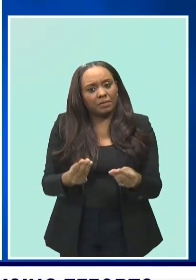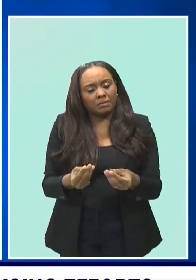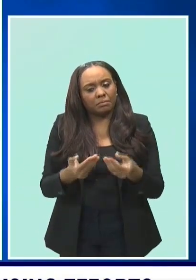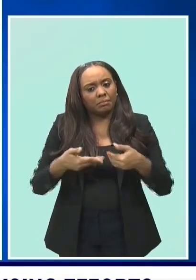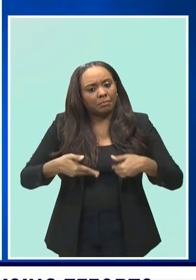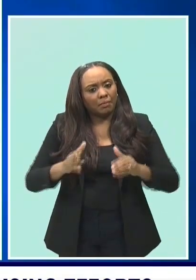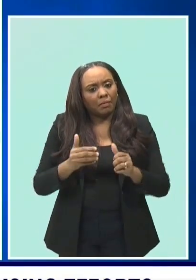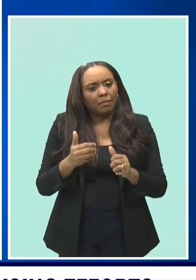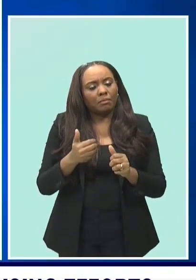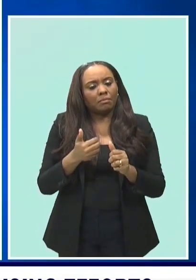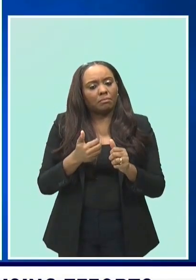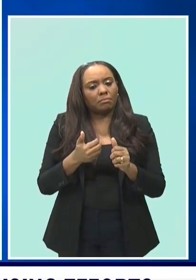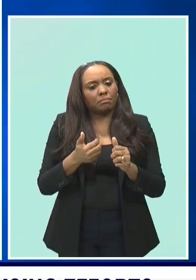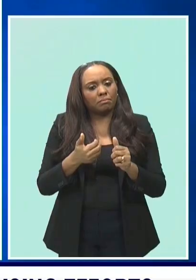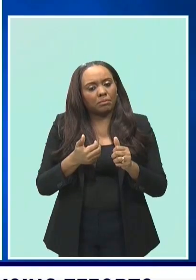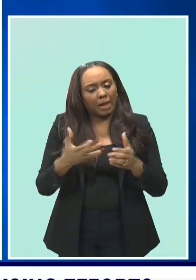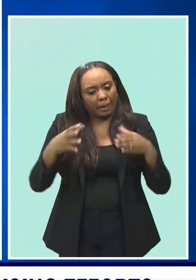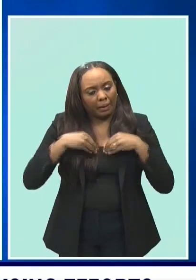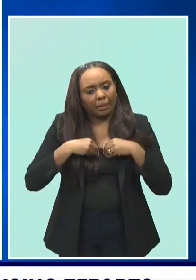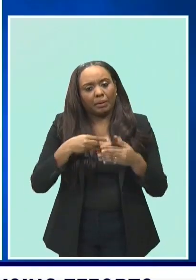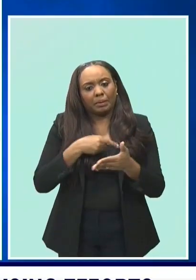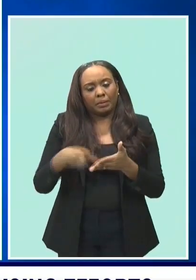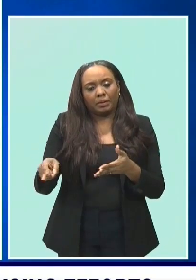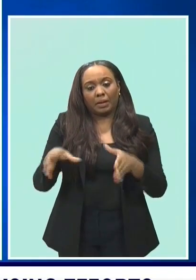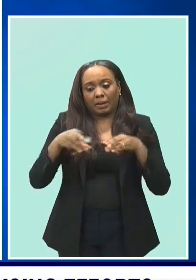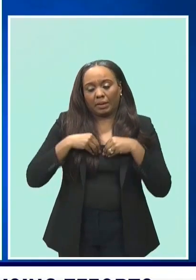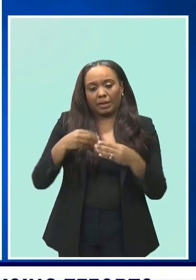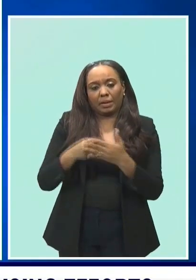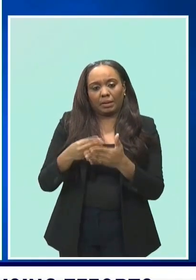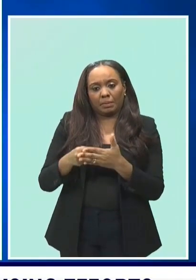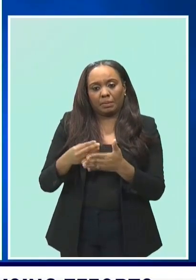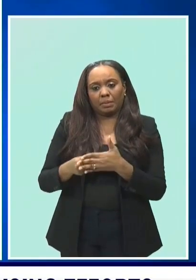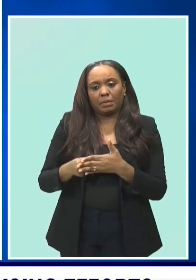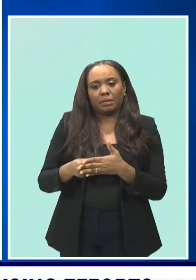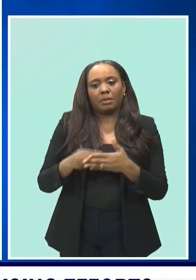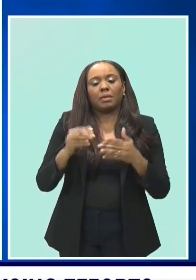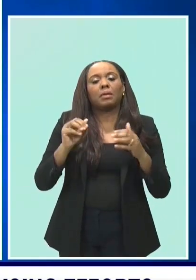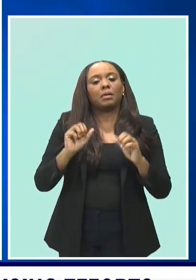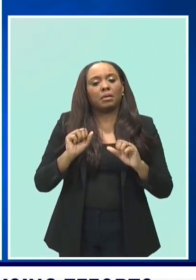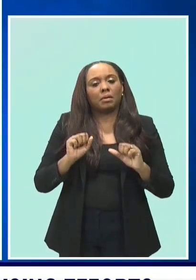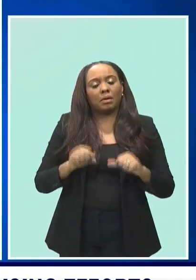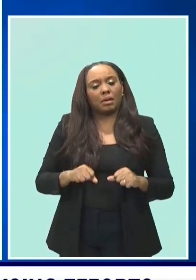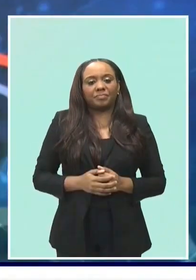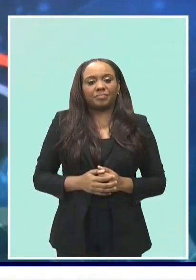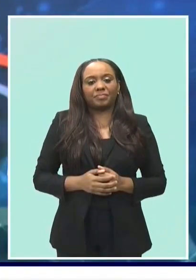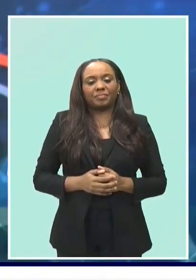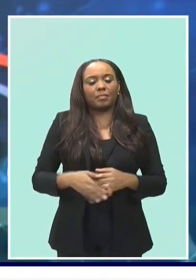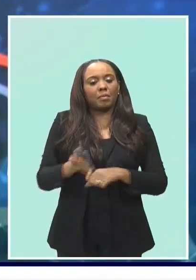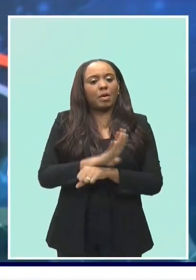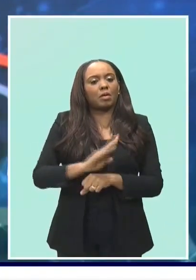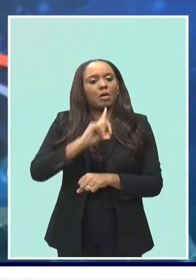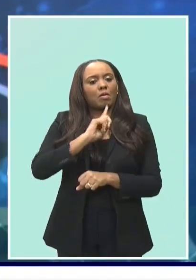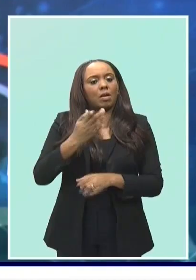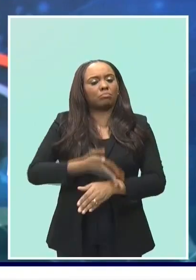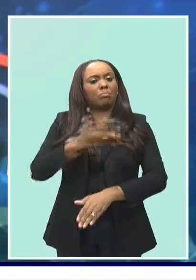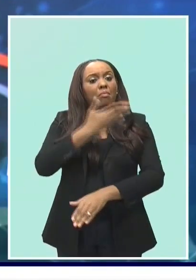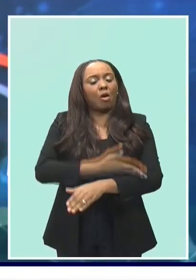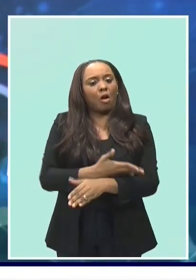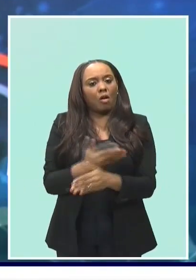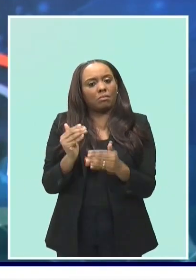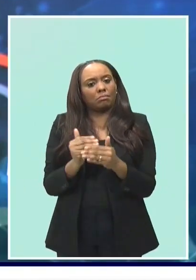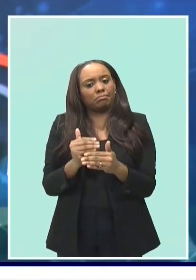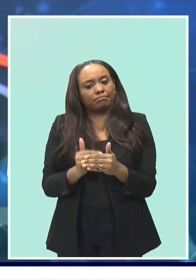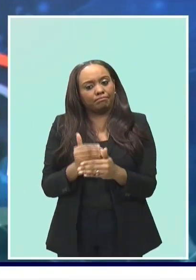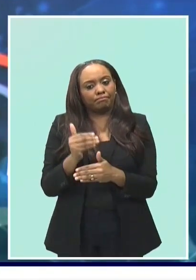them to access that payment so that we can get the funds in through to the designated account. Barbados has taken a significant